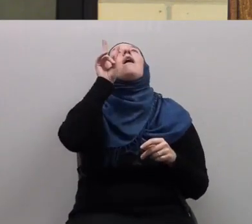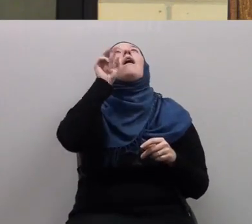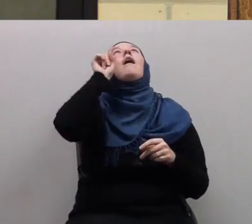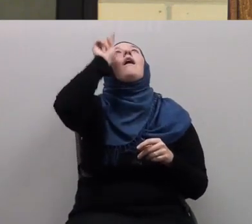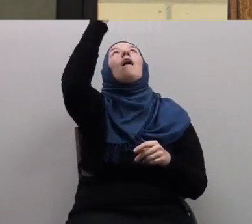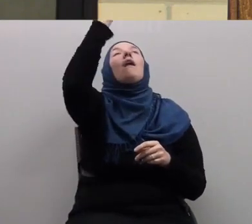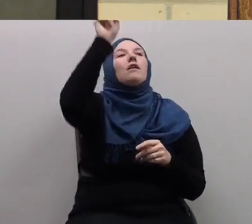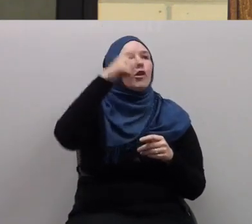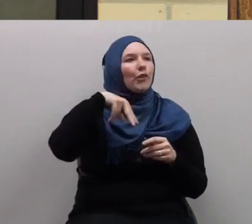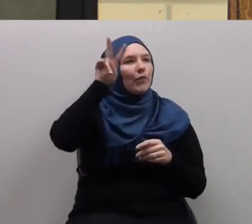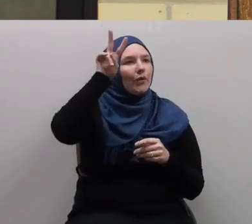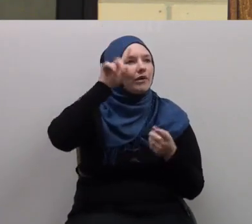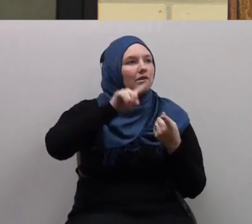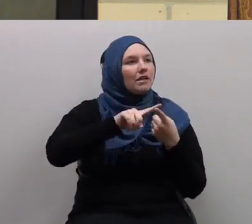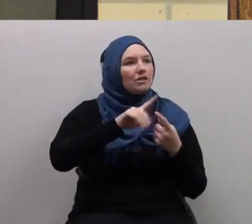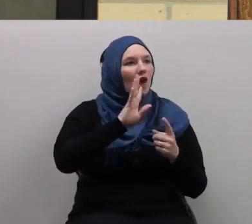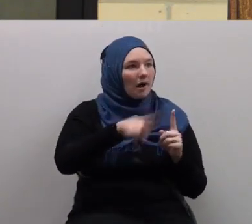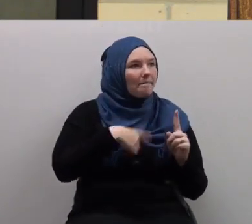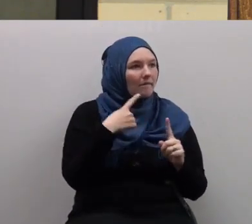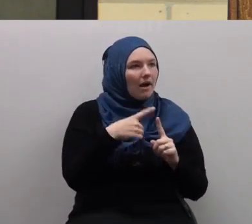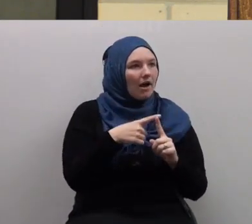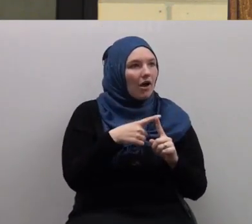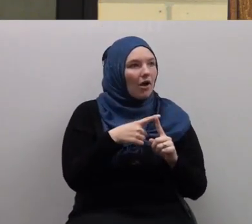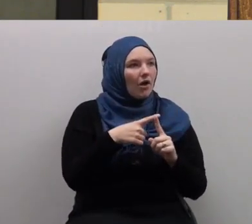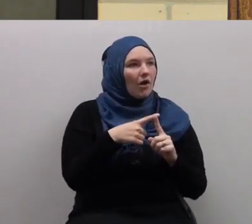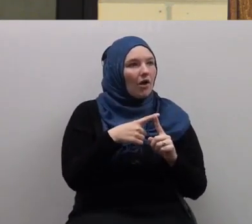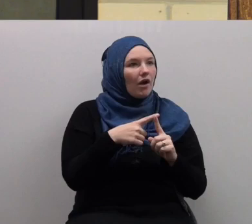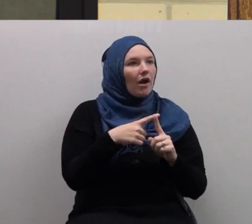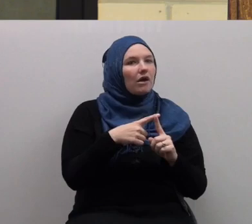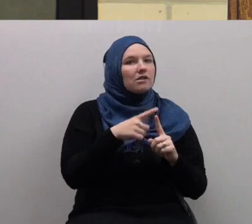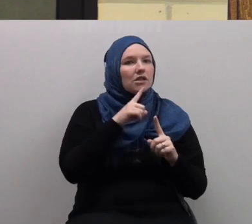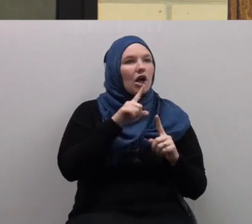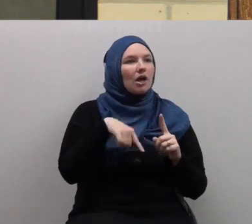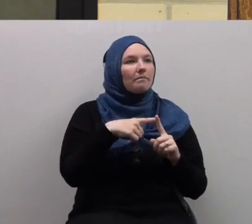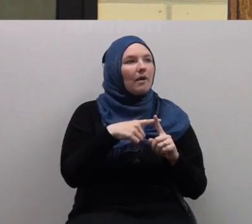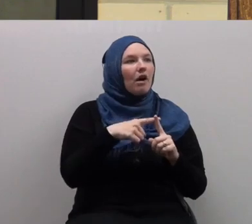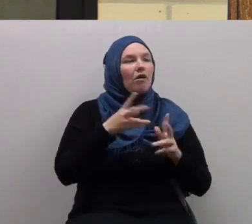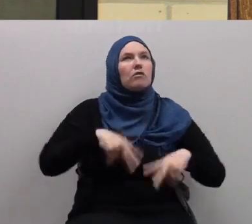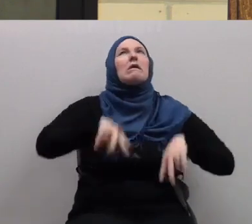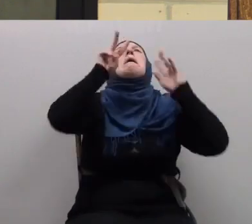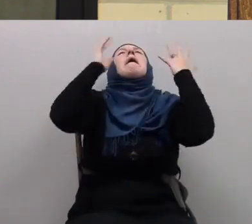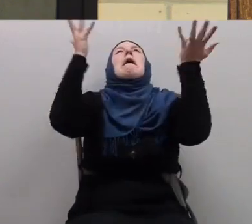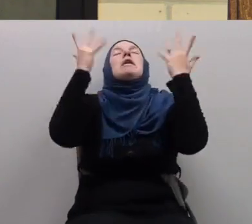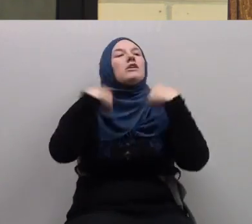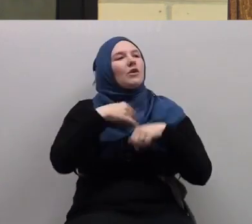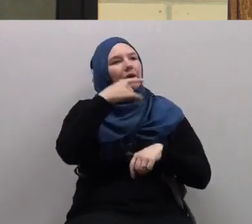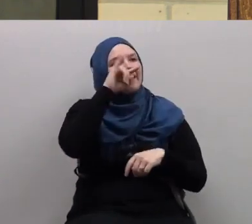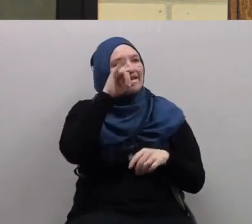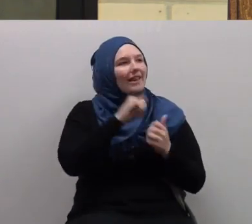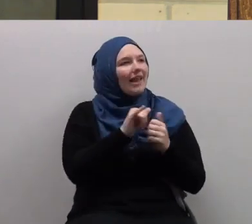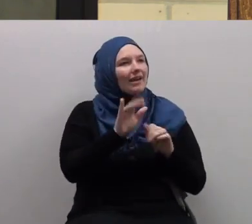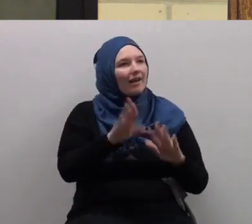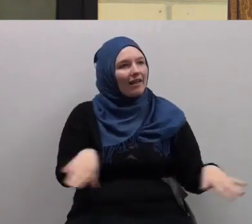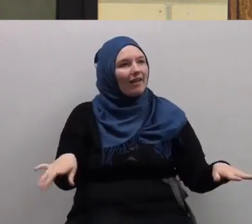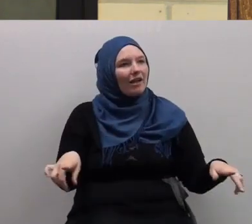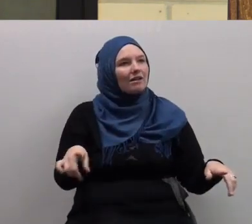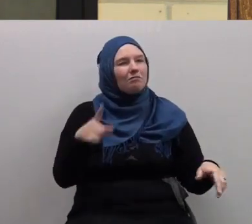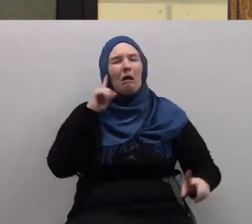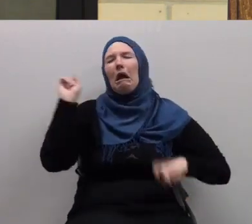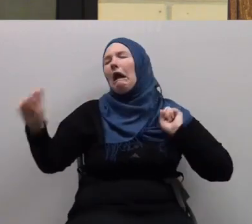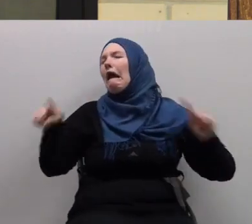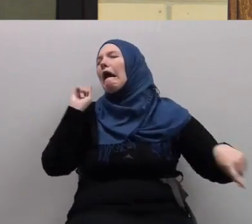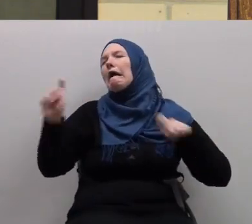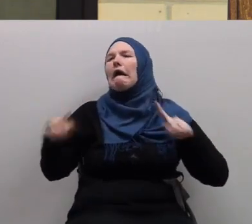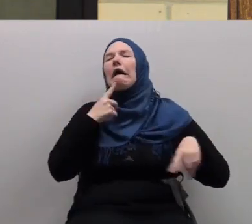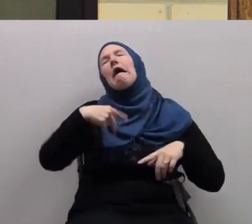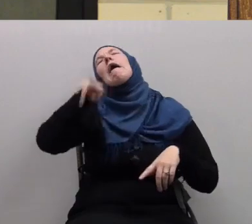is, literally speaking, throwing a tantrum at Allah. You know the child, when they throw a tantrum